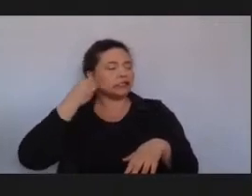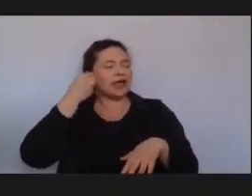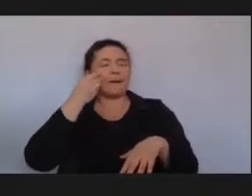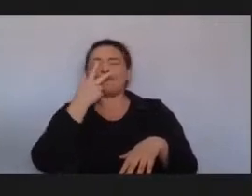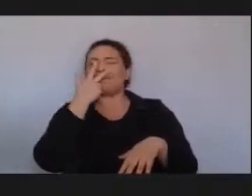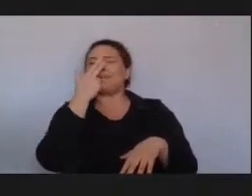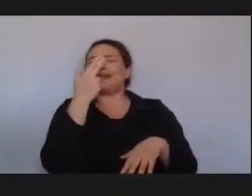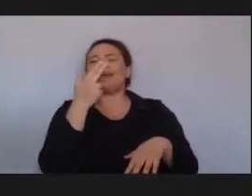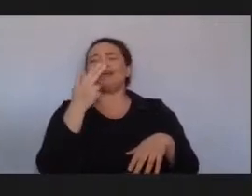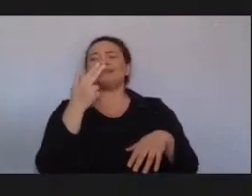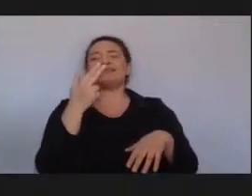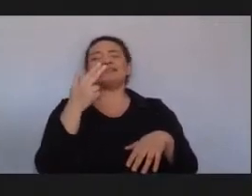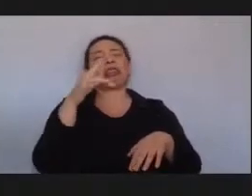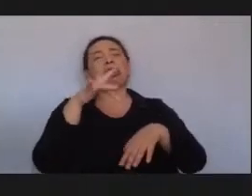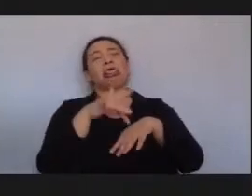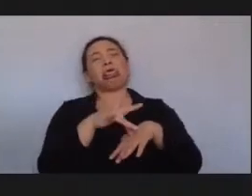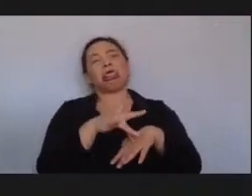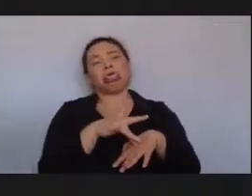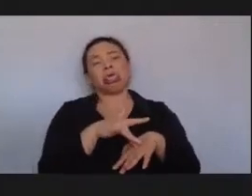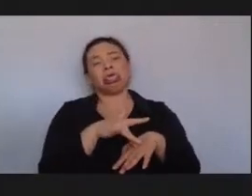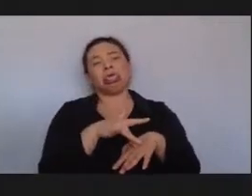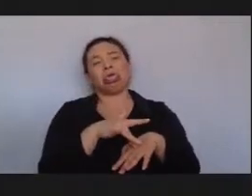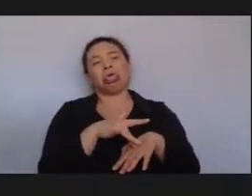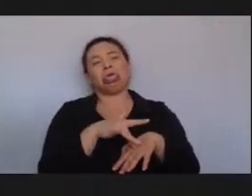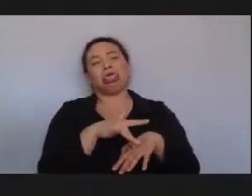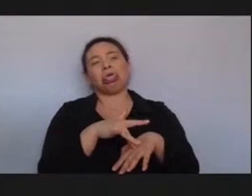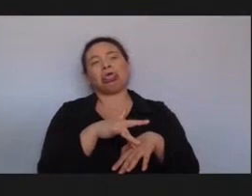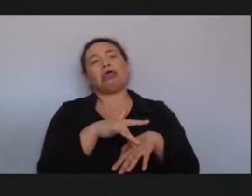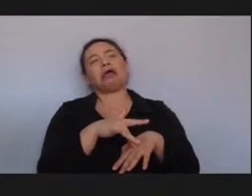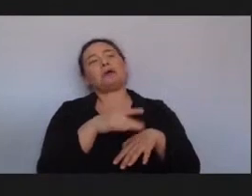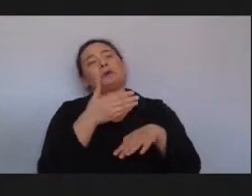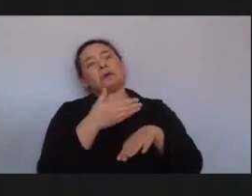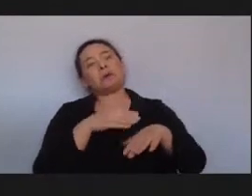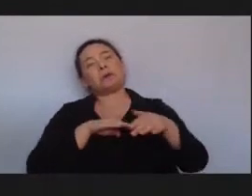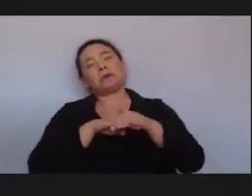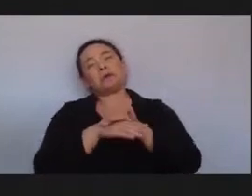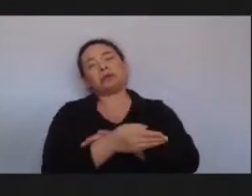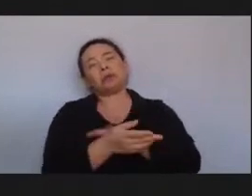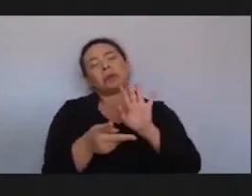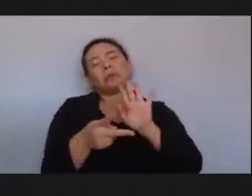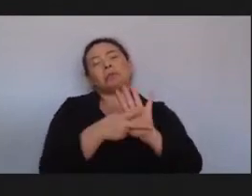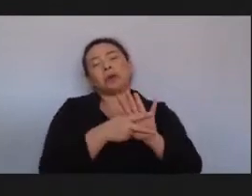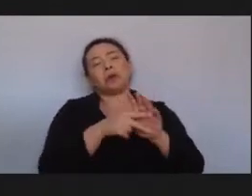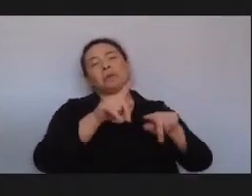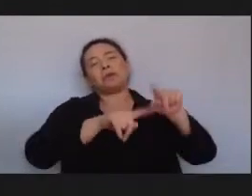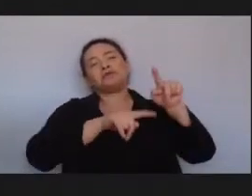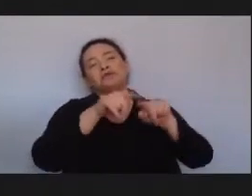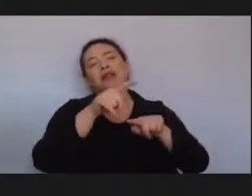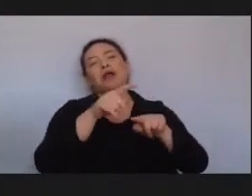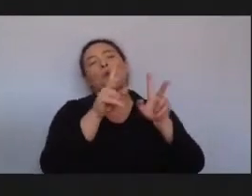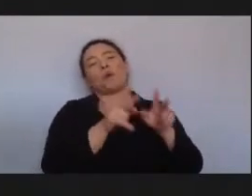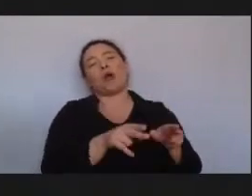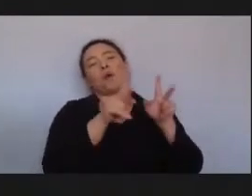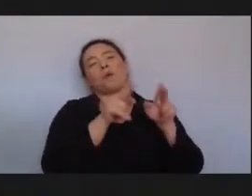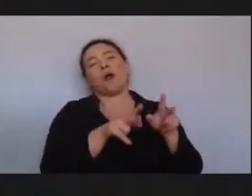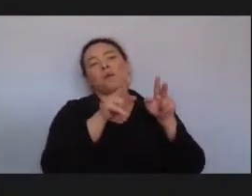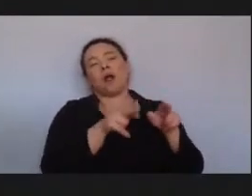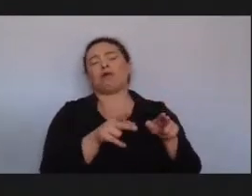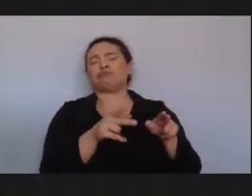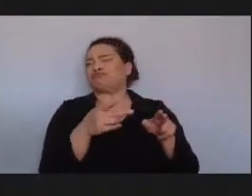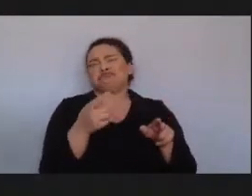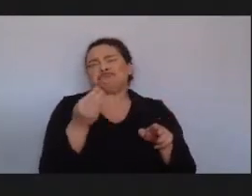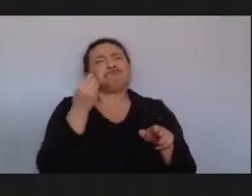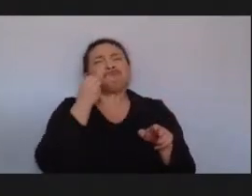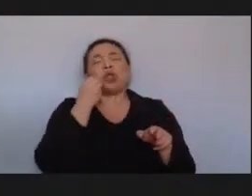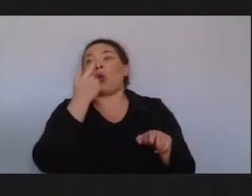they know work well, and don't try new things. It's certainly something that I've fallen into